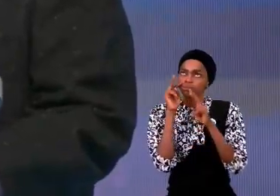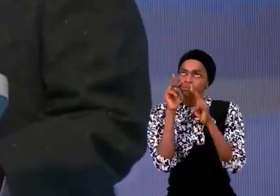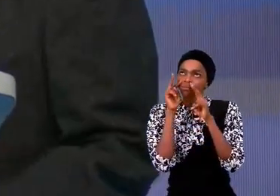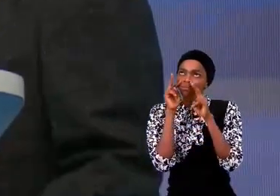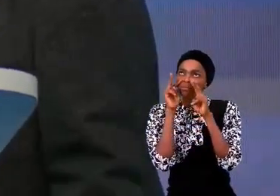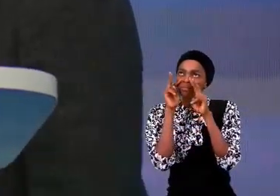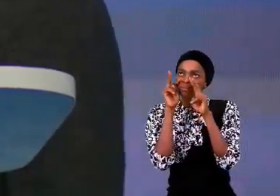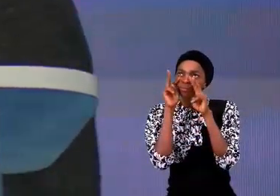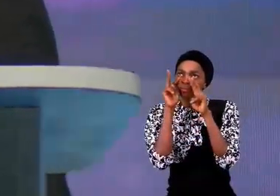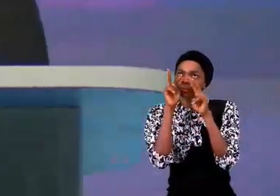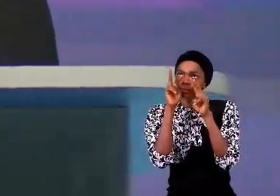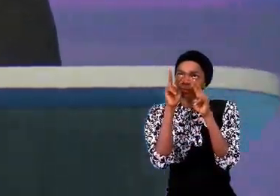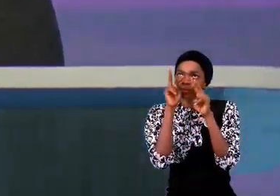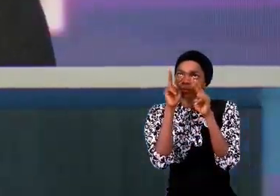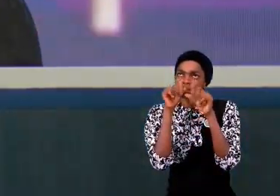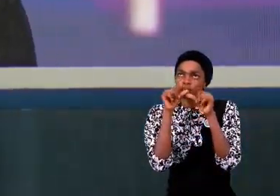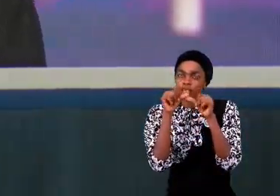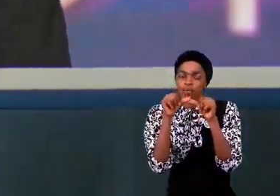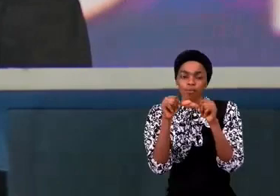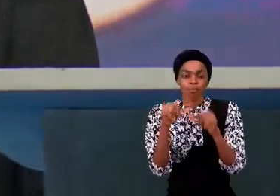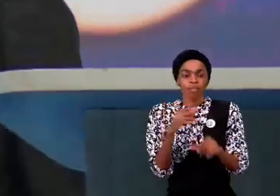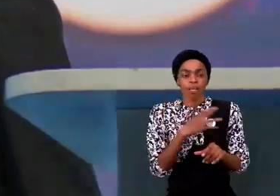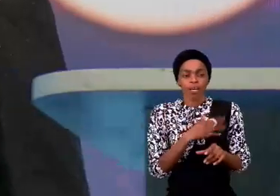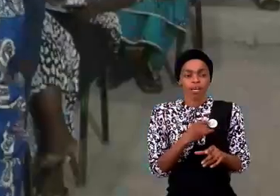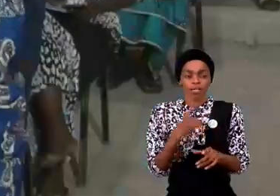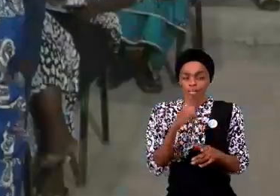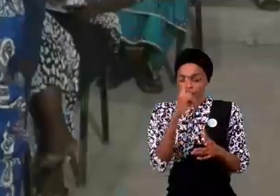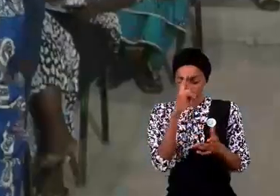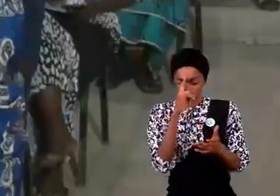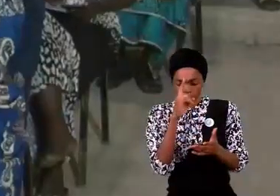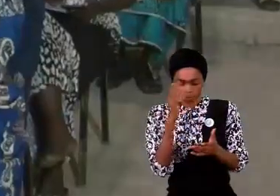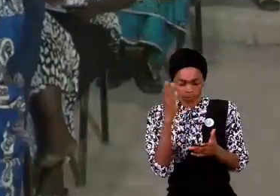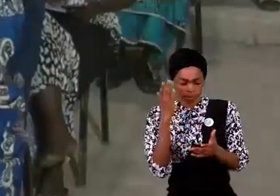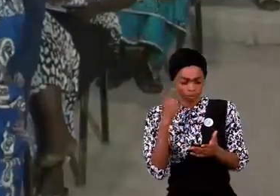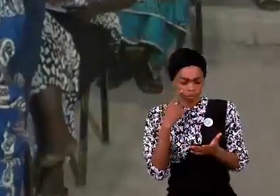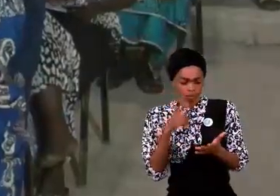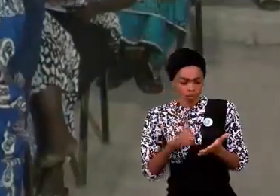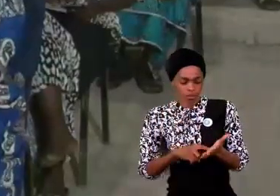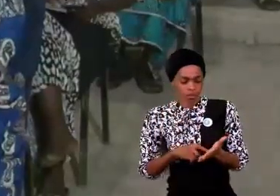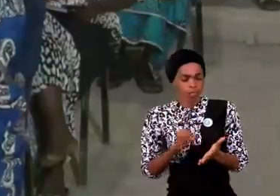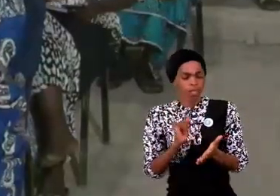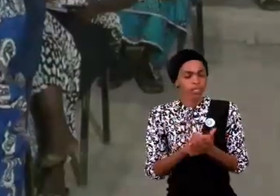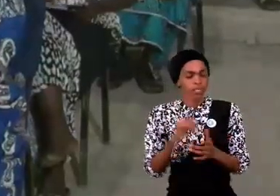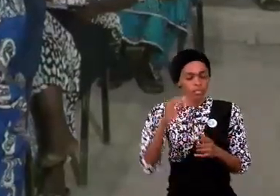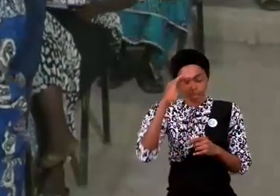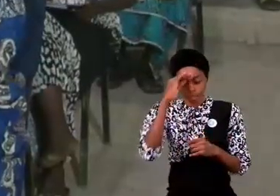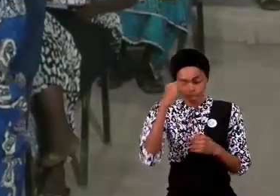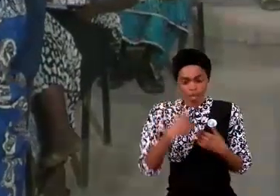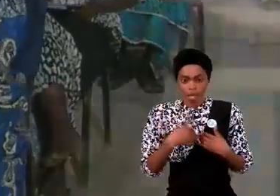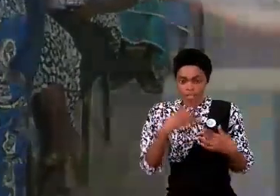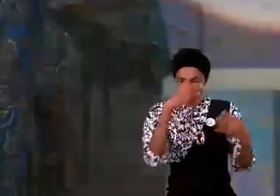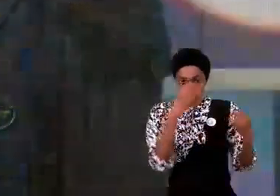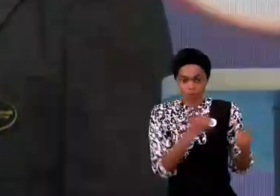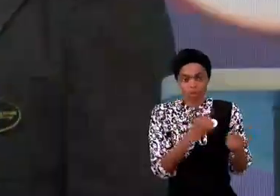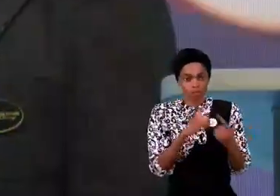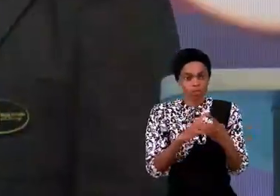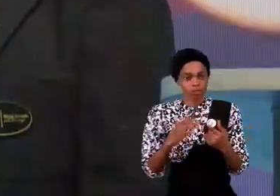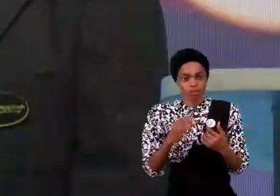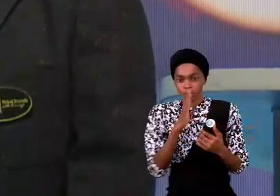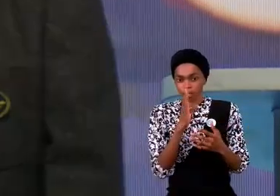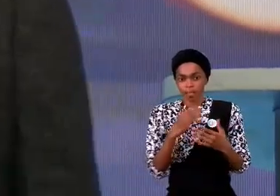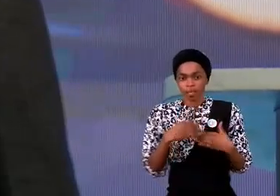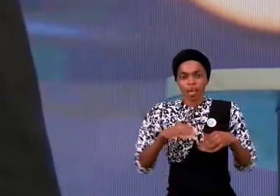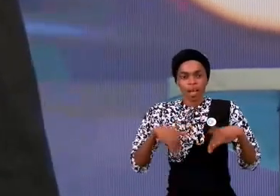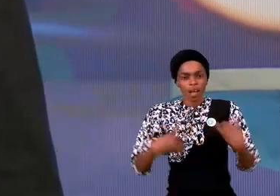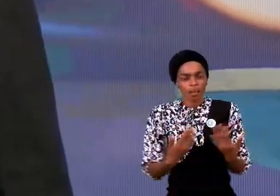healed. How did he have faith to be healed that day? The faith he didn't have the previous day,